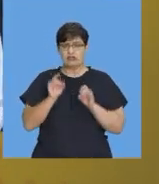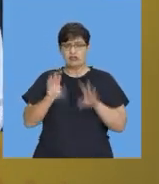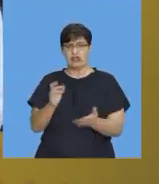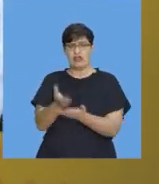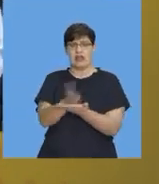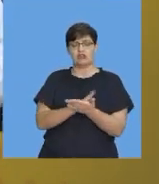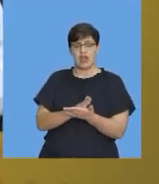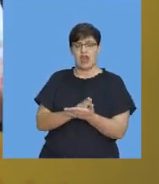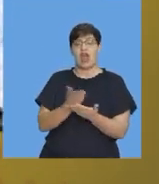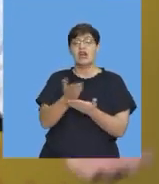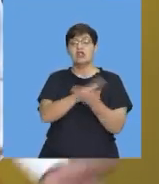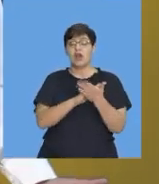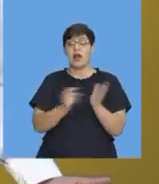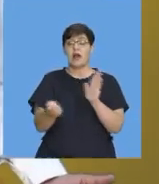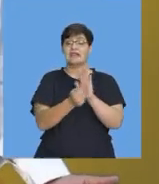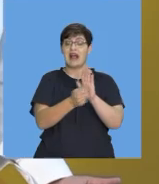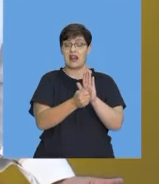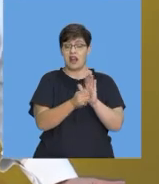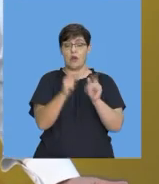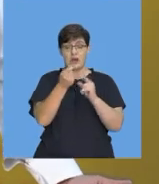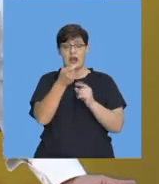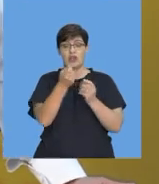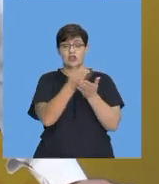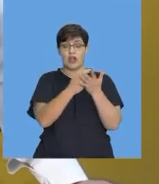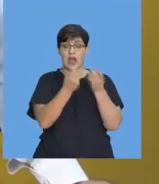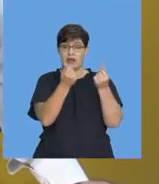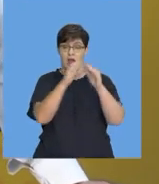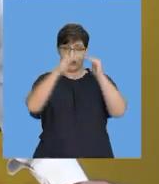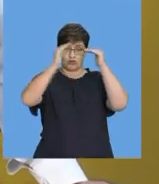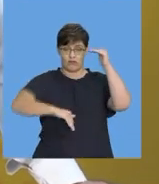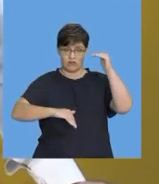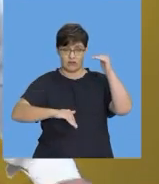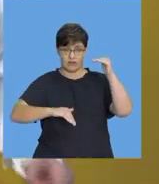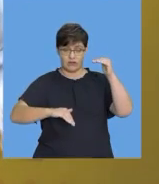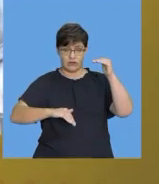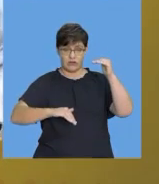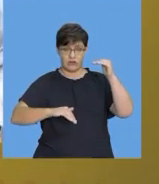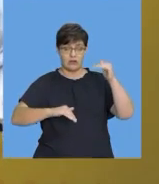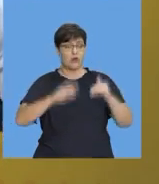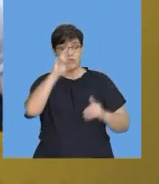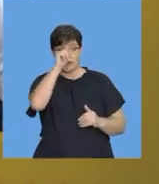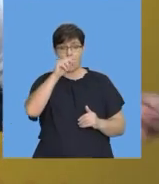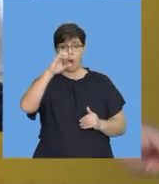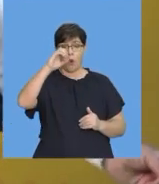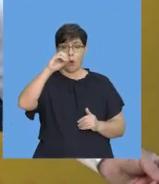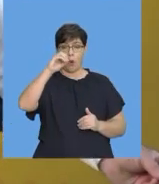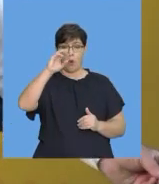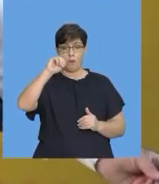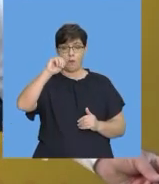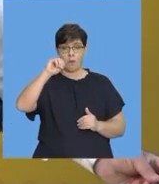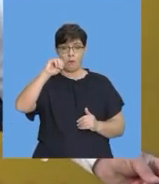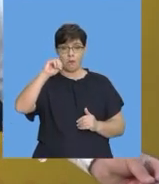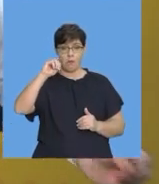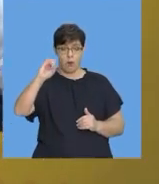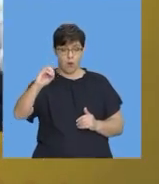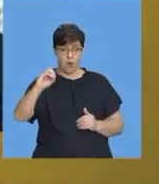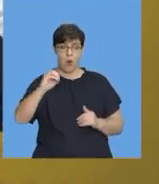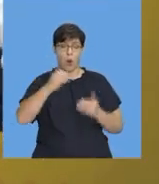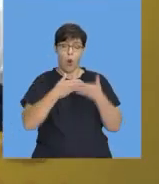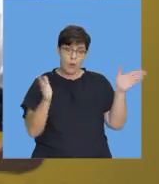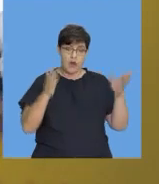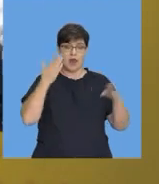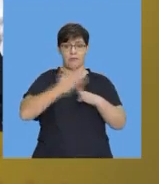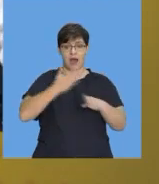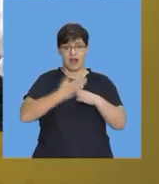stock market. Remember, we talk about OMO, not the washing powder, open market operations, where